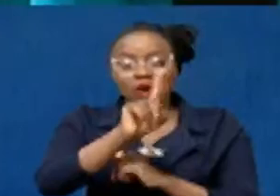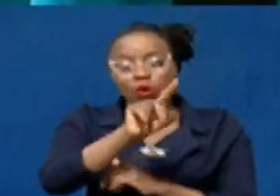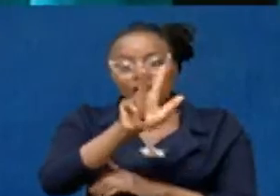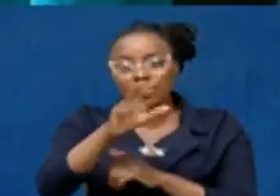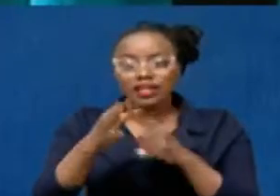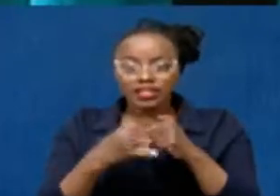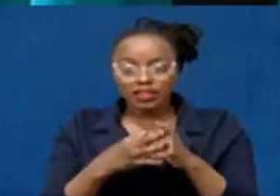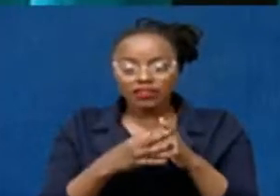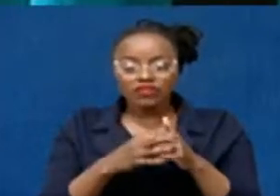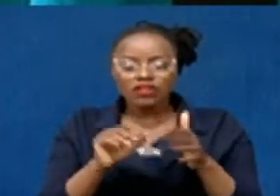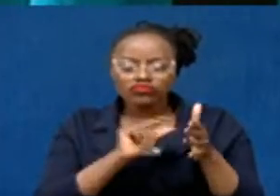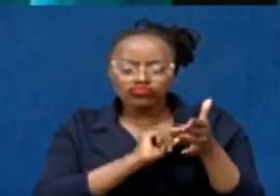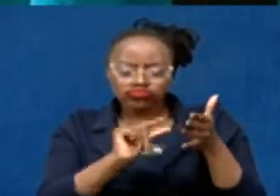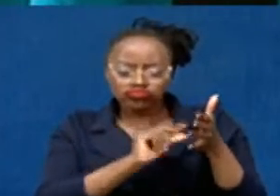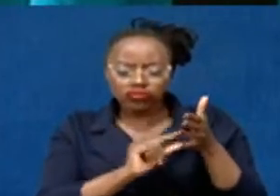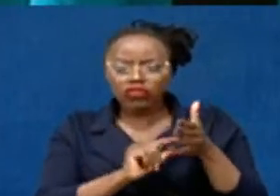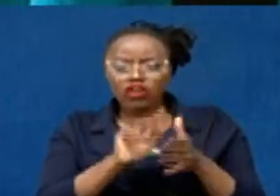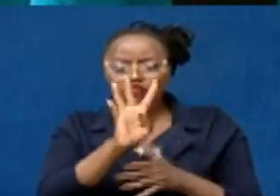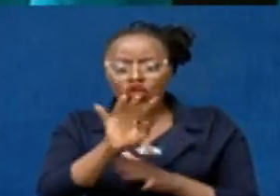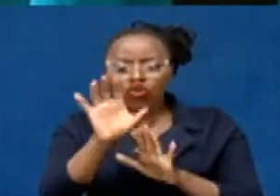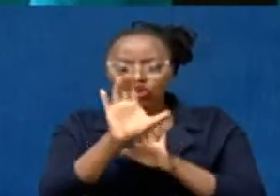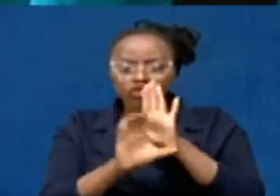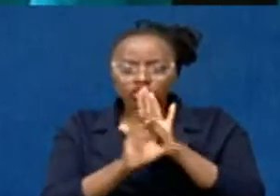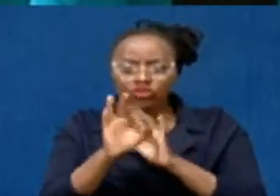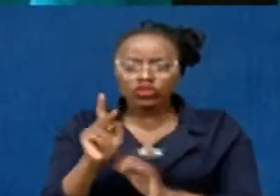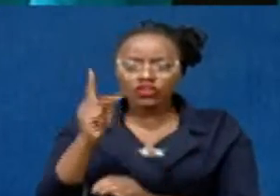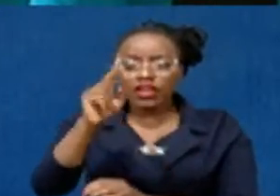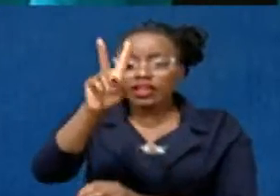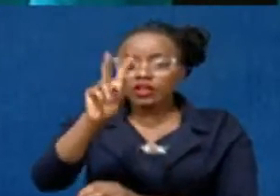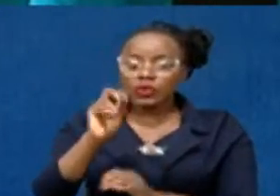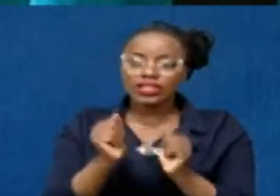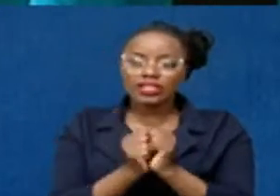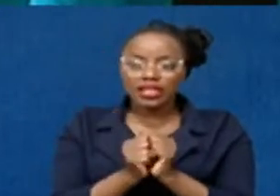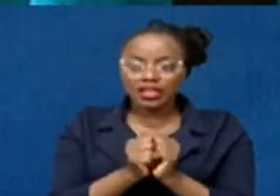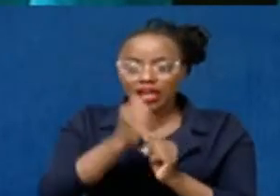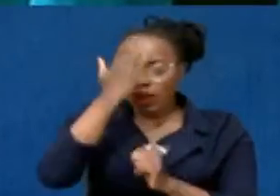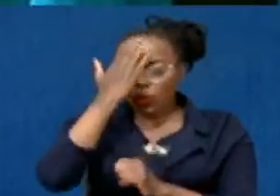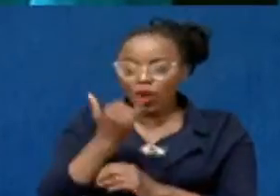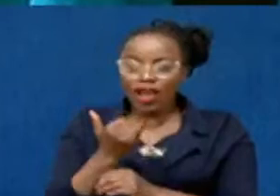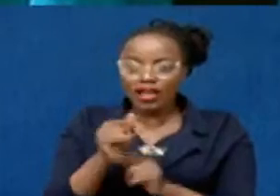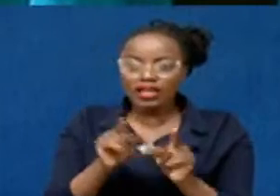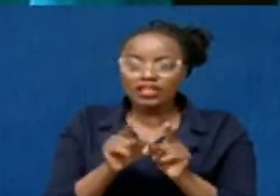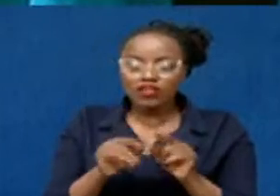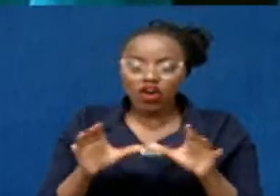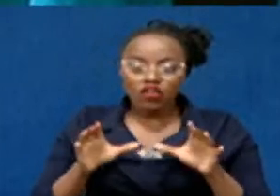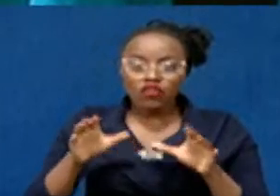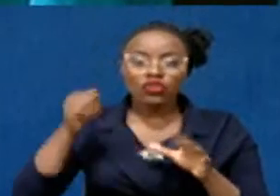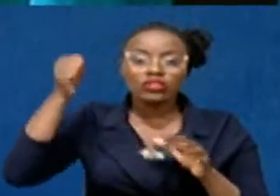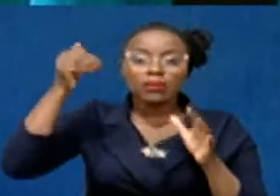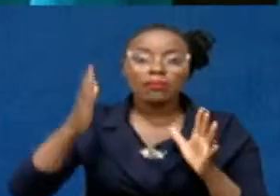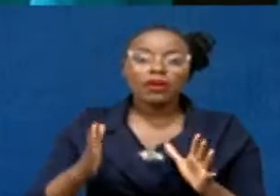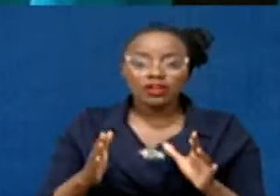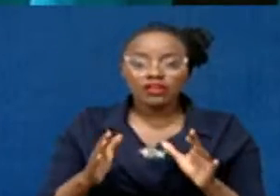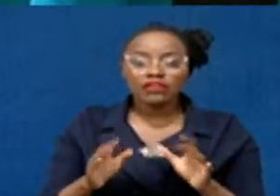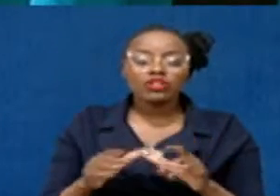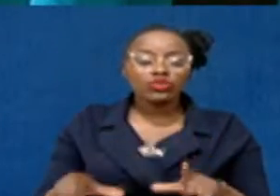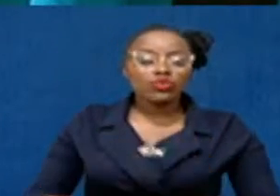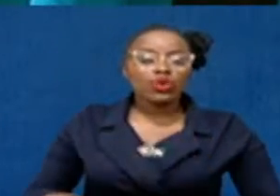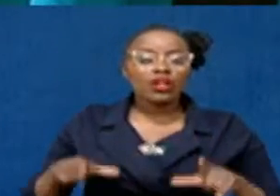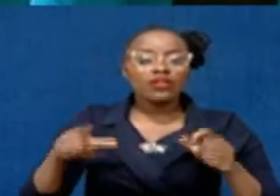138, Sub-Article 4 of the Constitution of Kenya 2010, because it's forcing politicians to